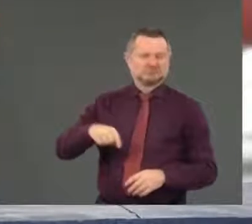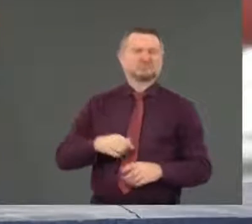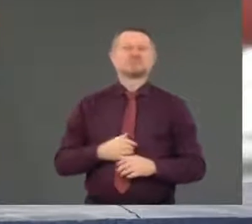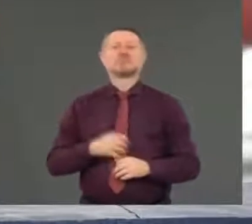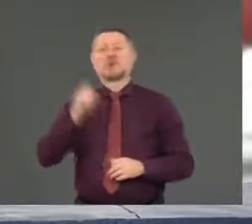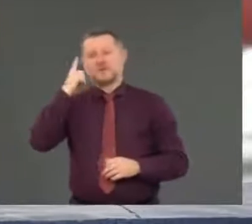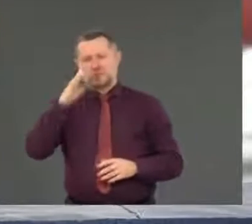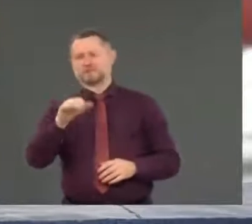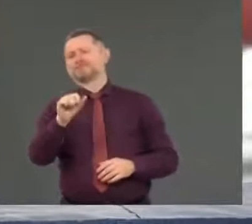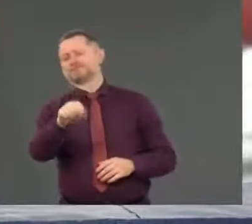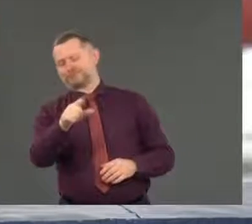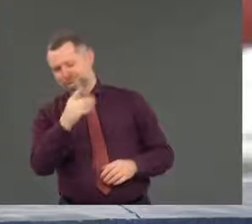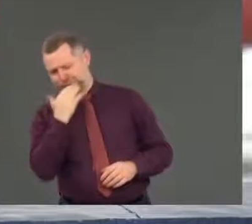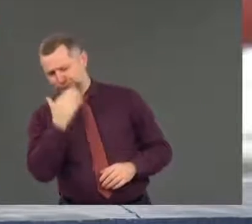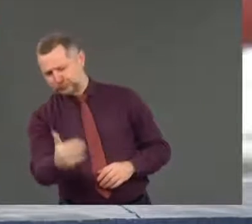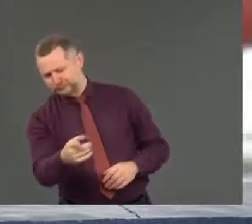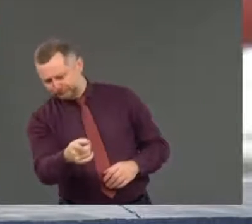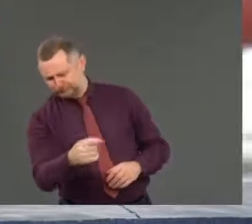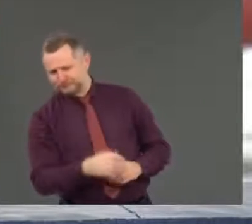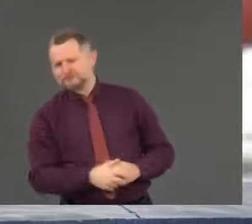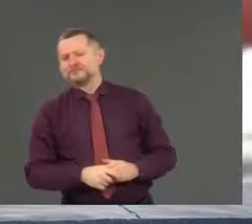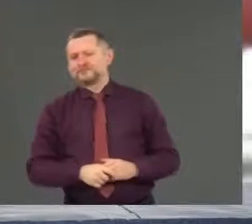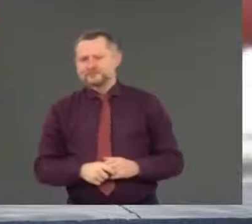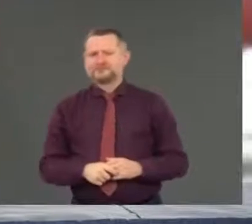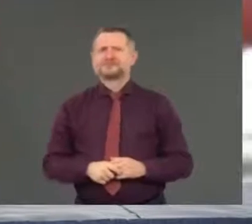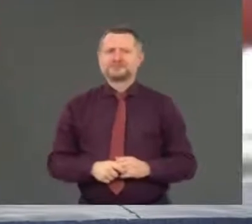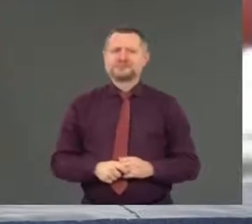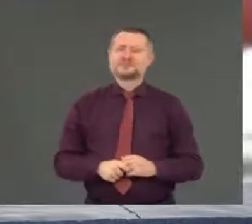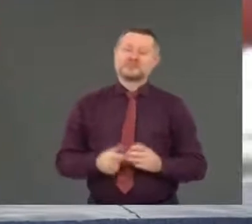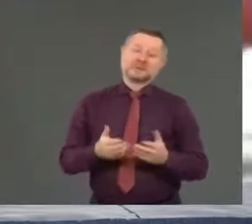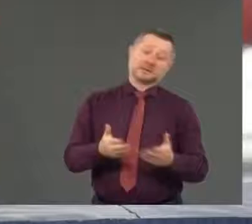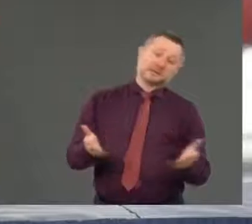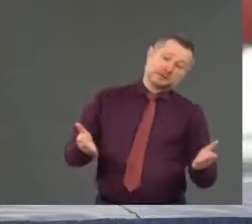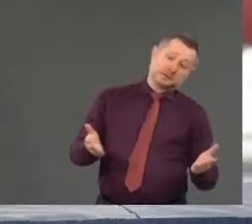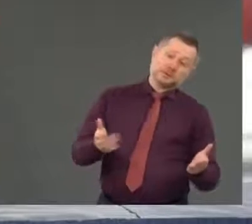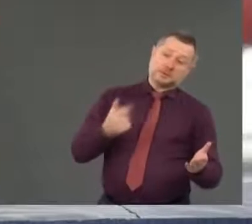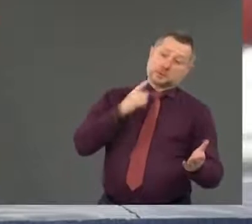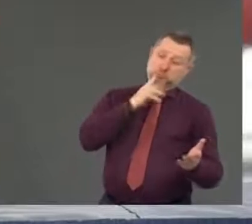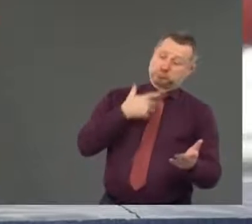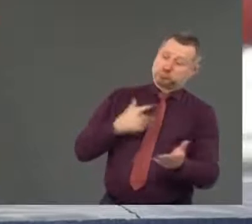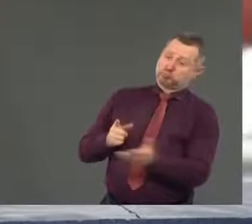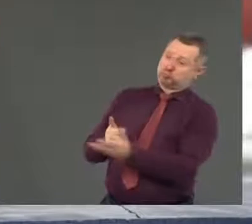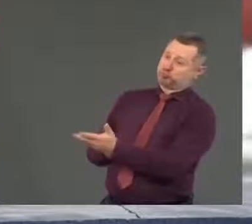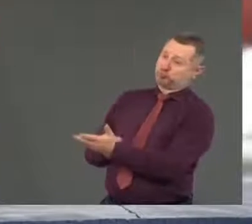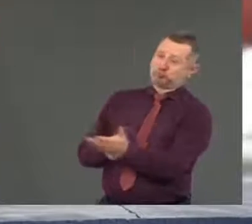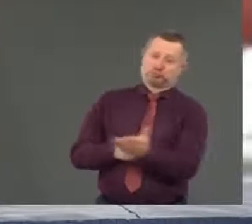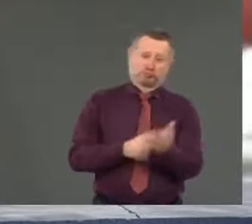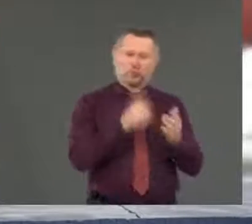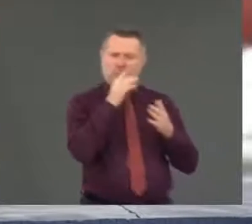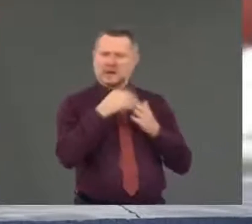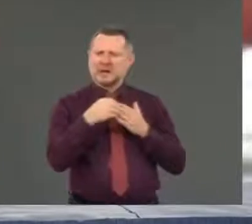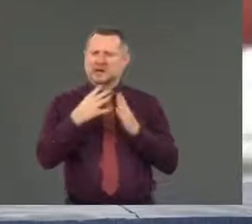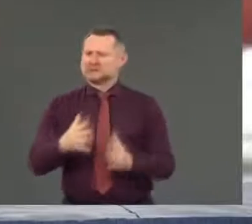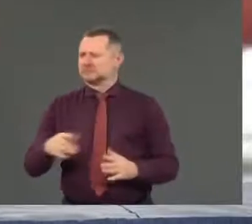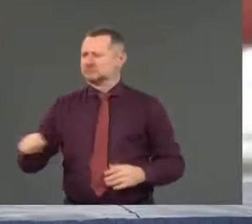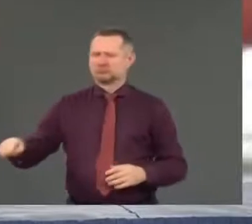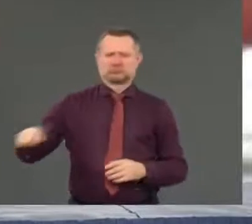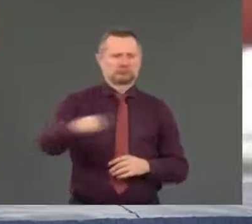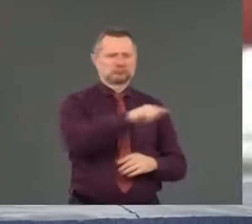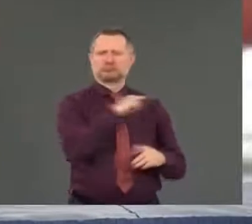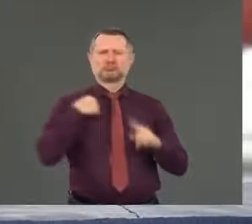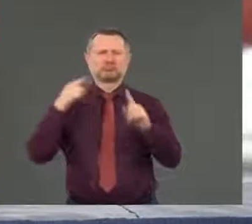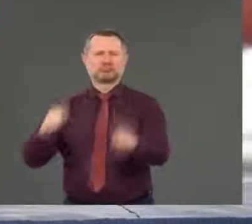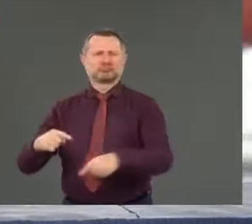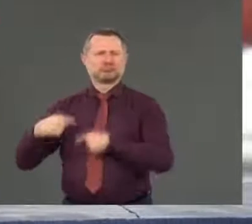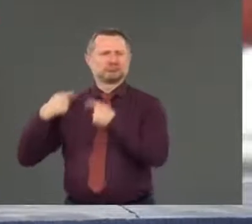good. I've been talking to the legislative leaders all through this, so There's nothing